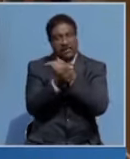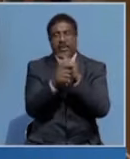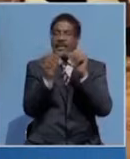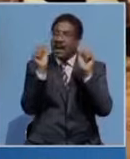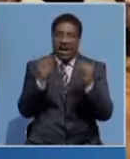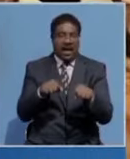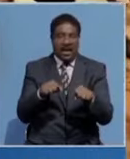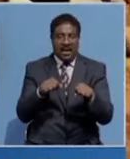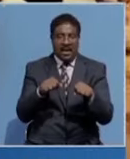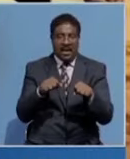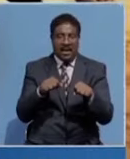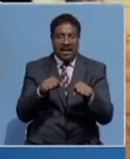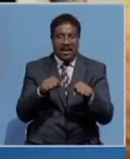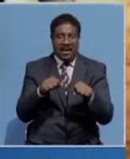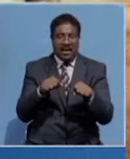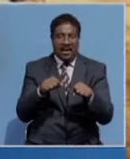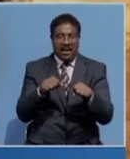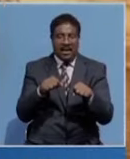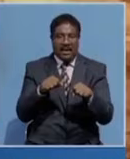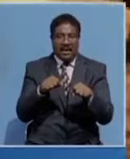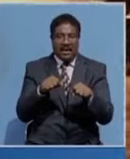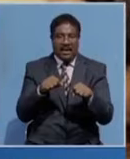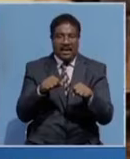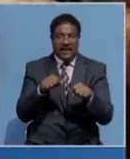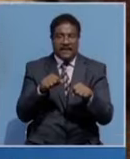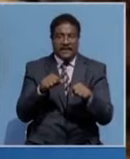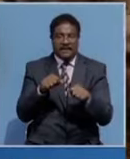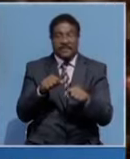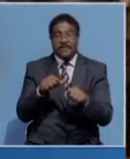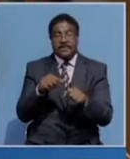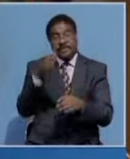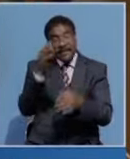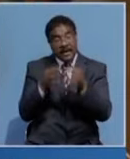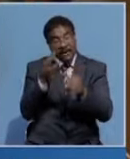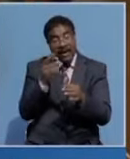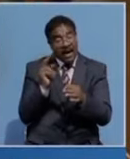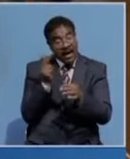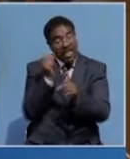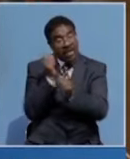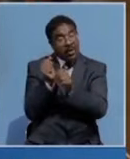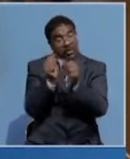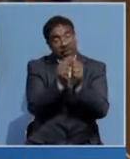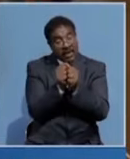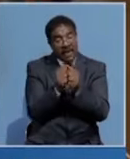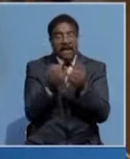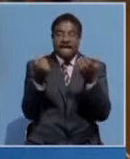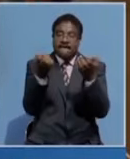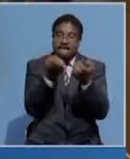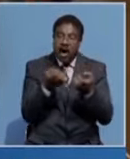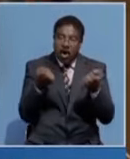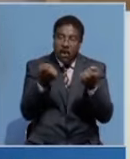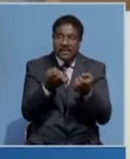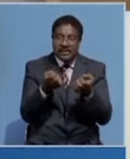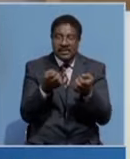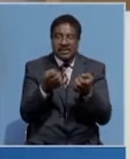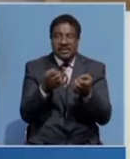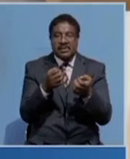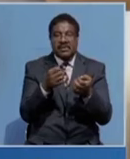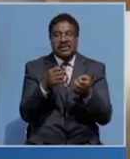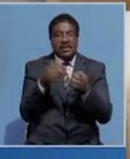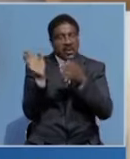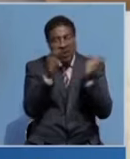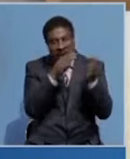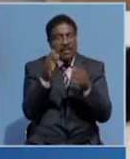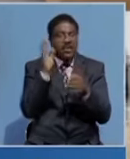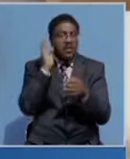the direct benefits, both to the communities and to the environment, and of course to the planet. For me,